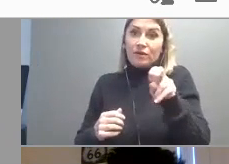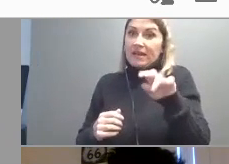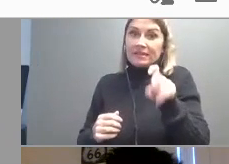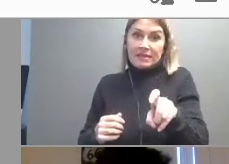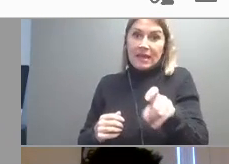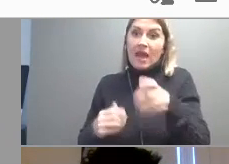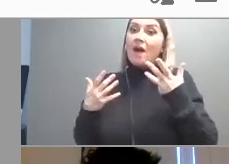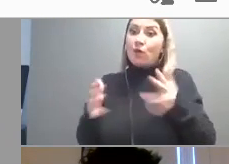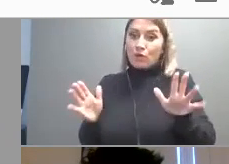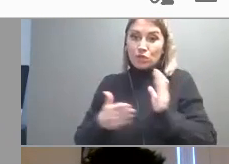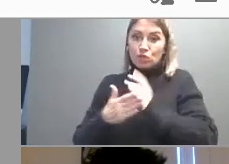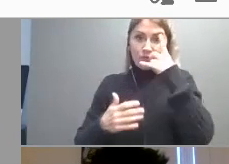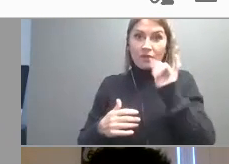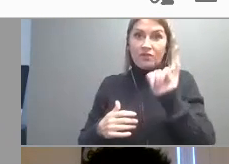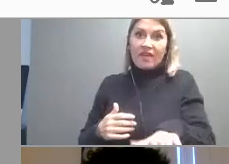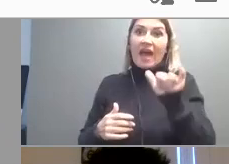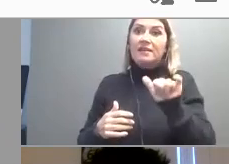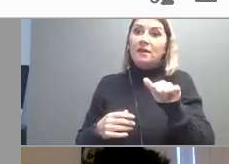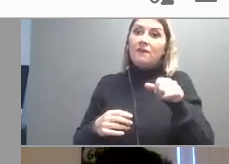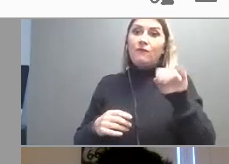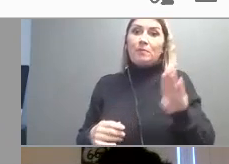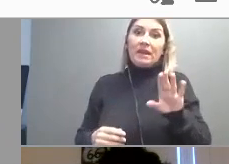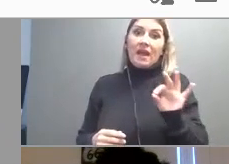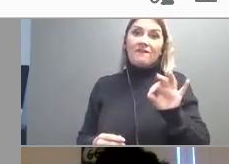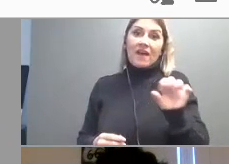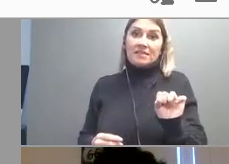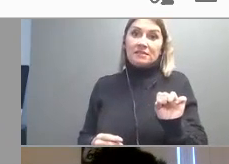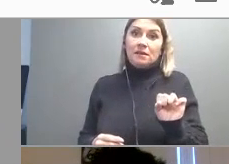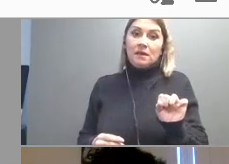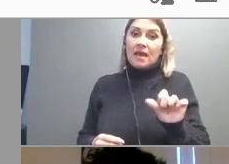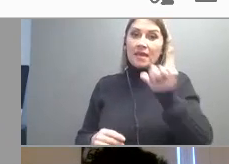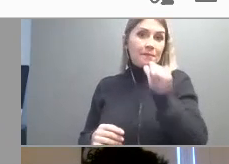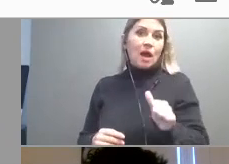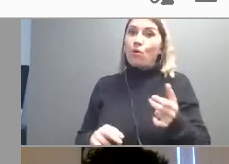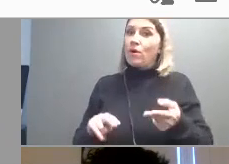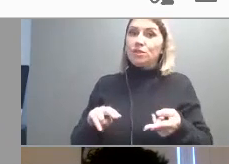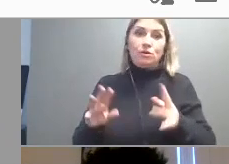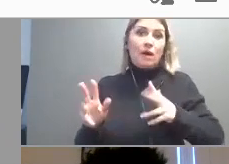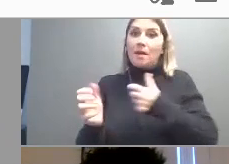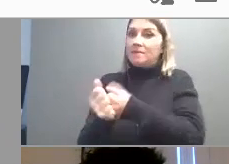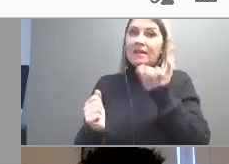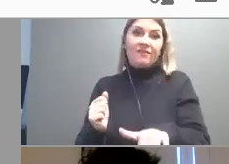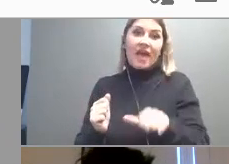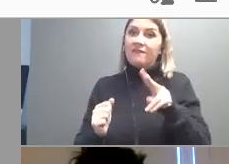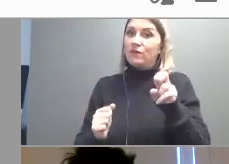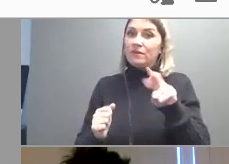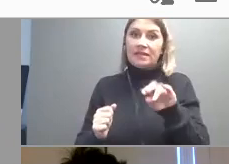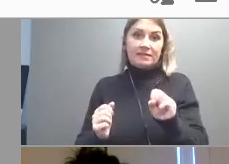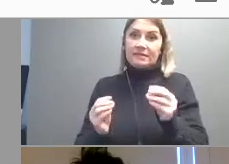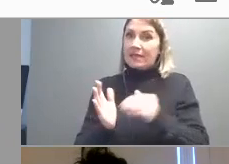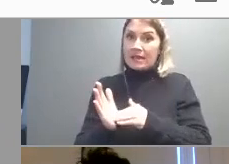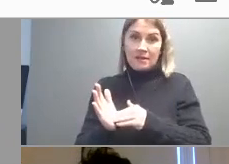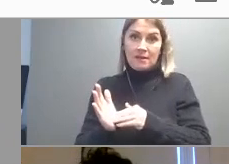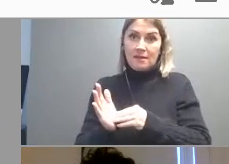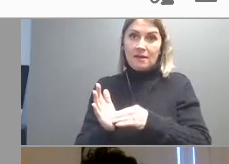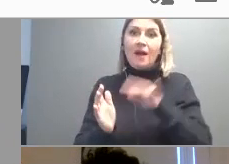have searched for this vertex in terms of BFS, and I'm not going to update this vertex anymore. And that is why